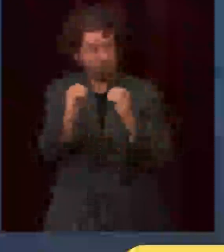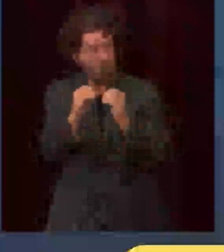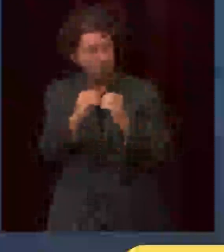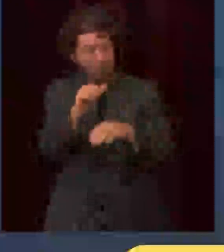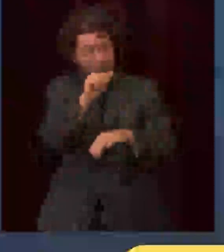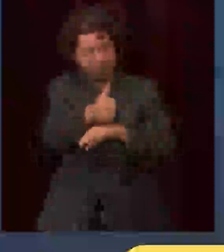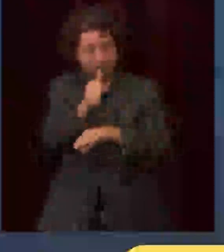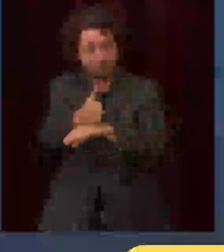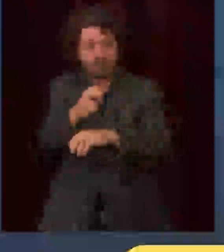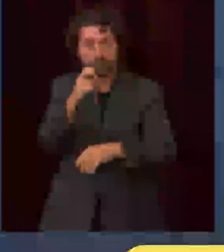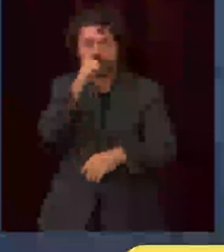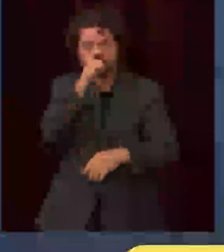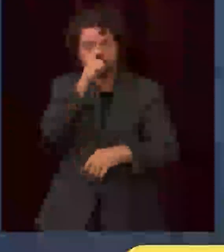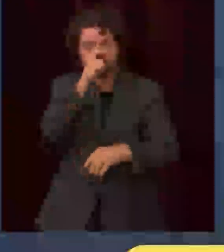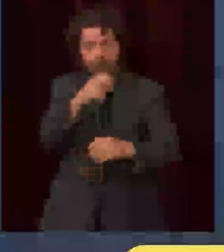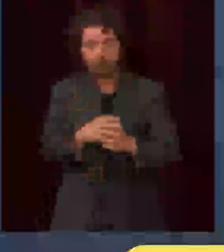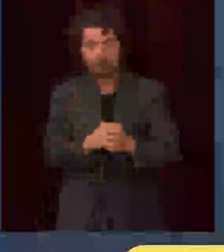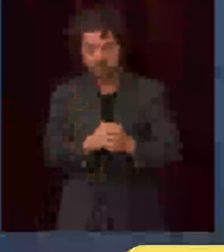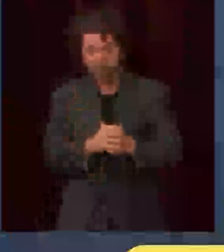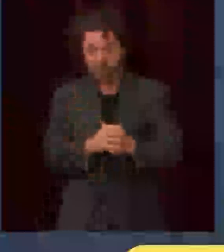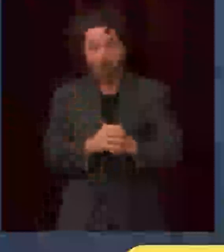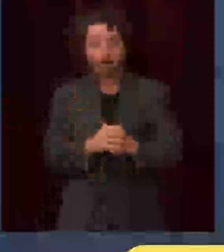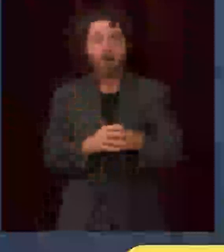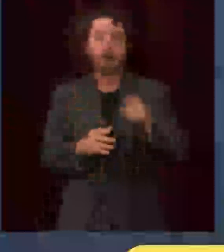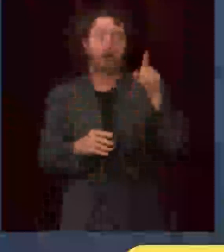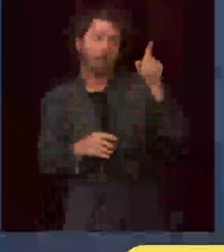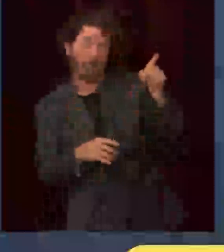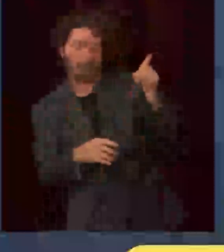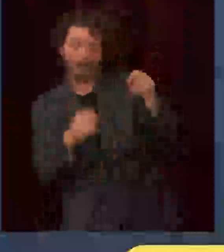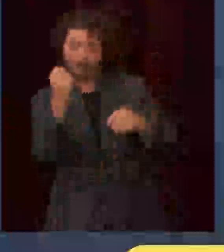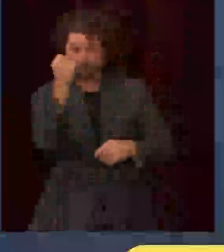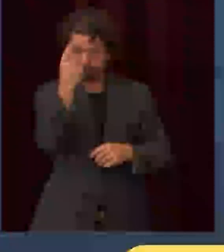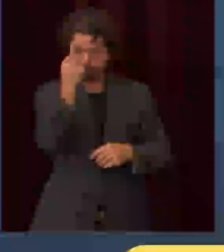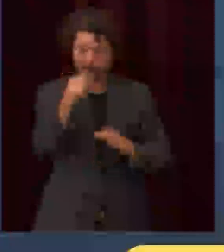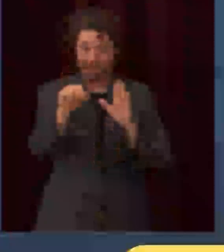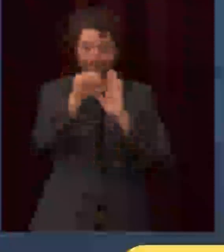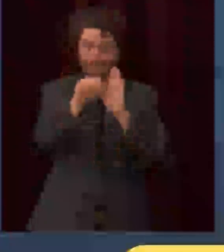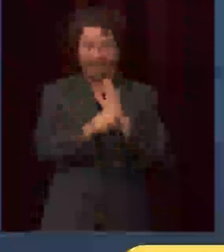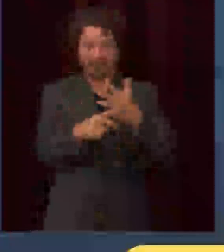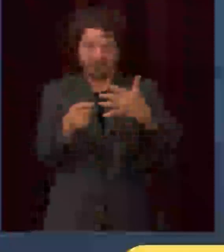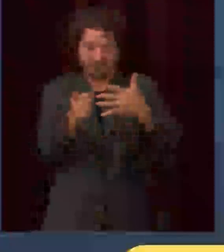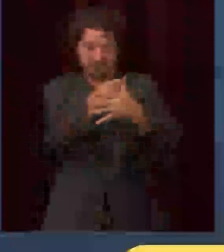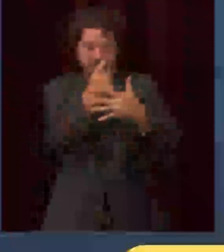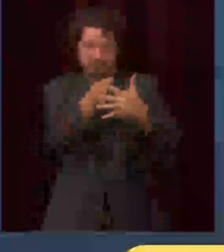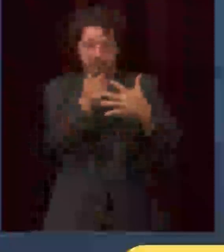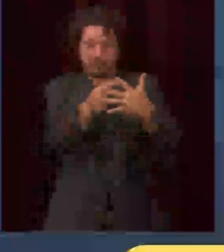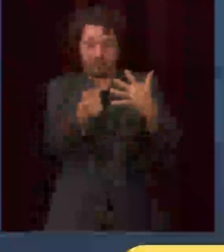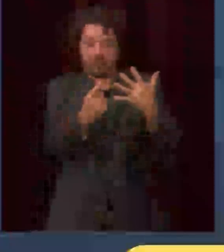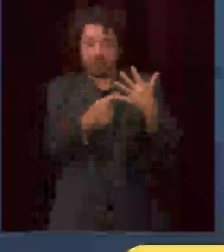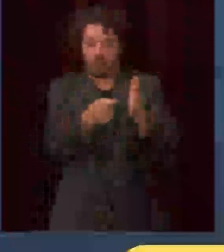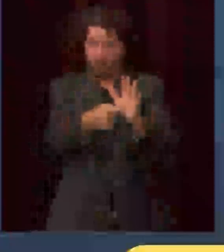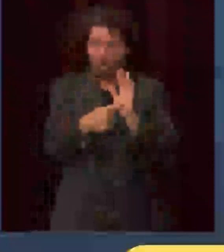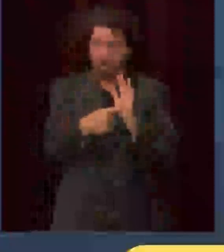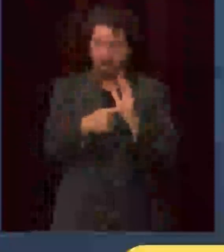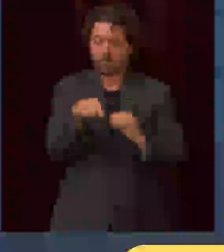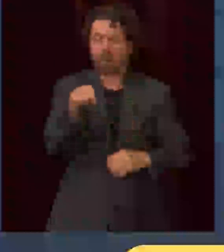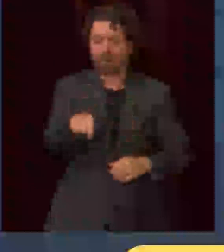decisions about masks and other things that add efforts or add restrictions and that will